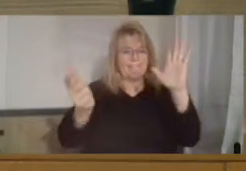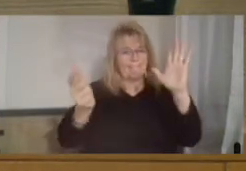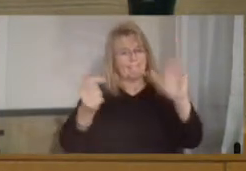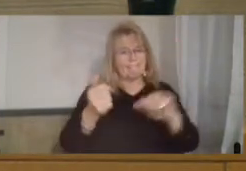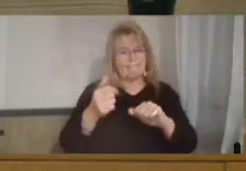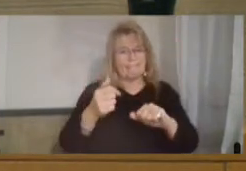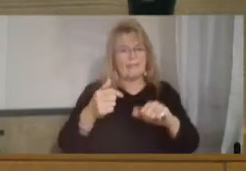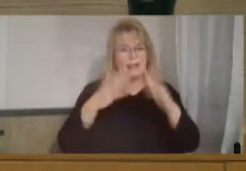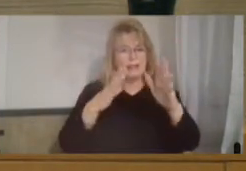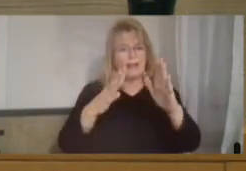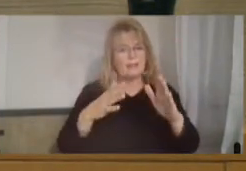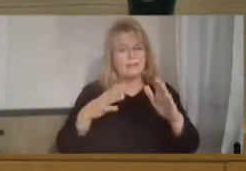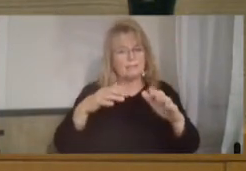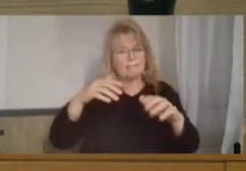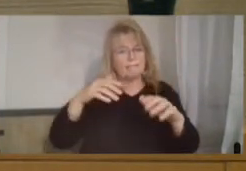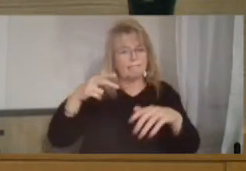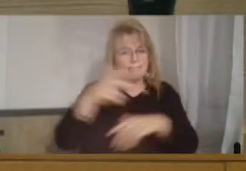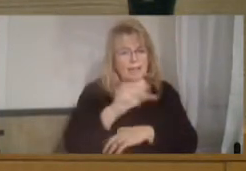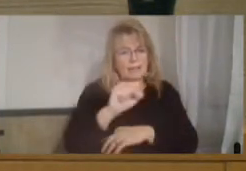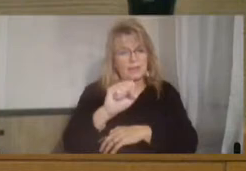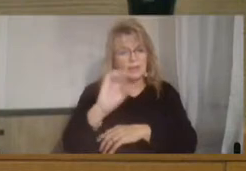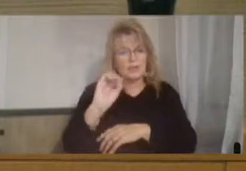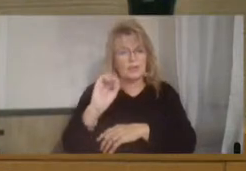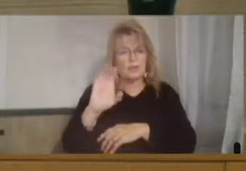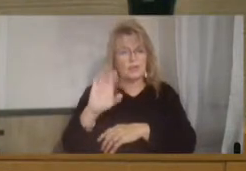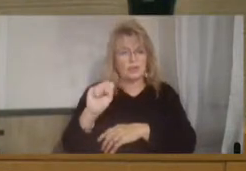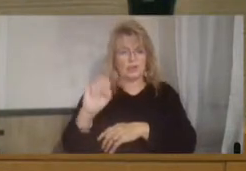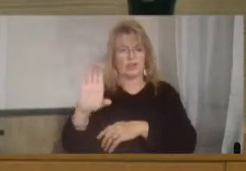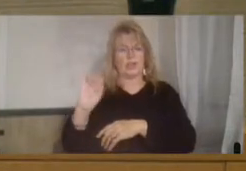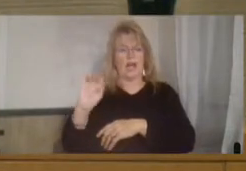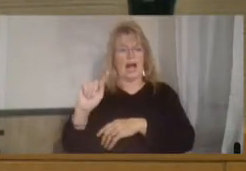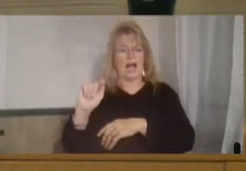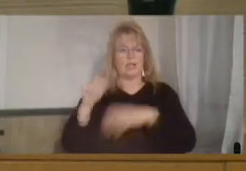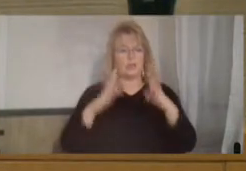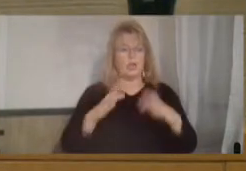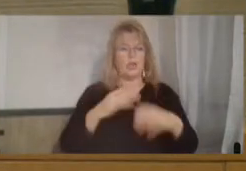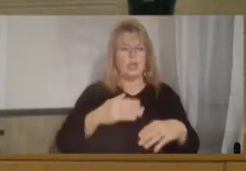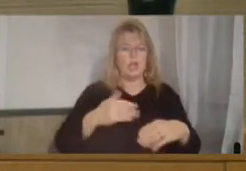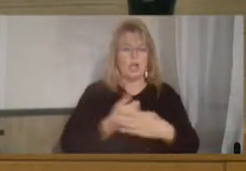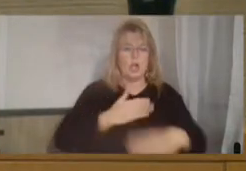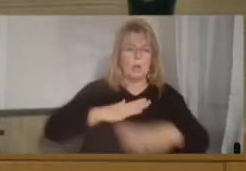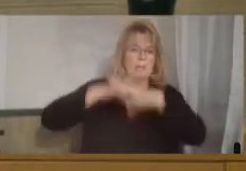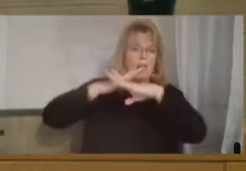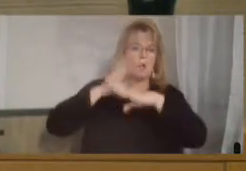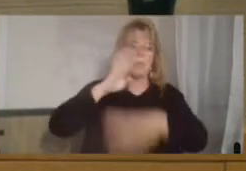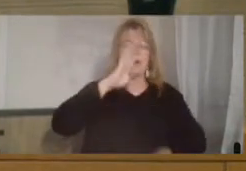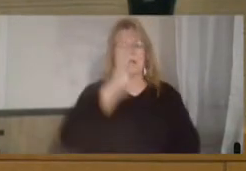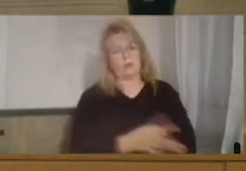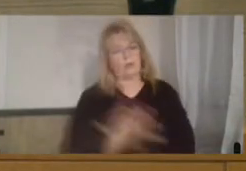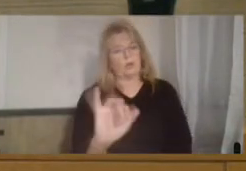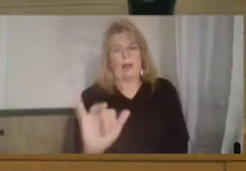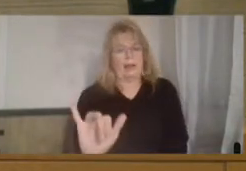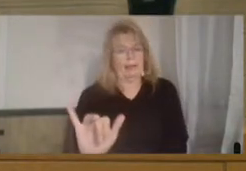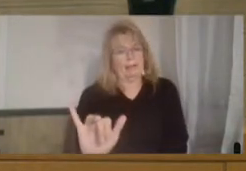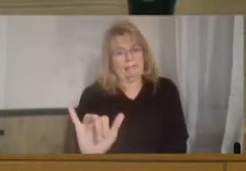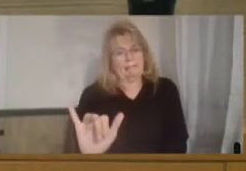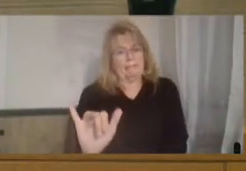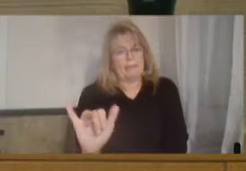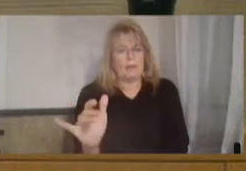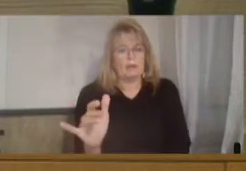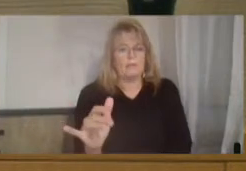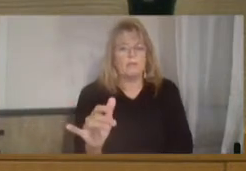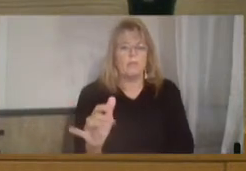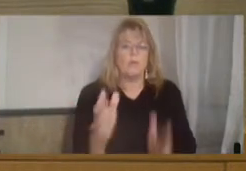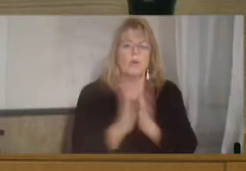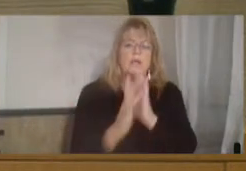Scott Street. That's already a current problem. The new barrier is going to be ignored as well. We ask you to find a